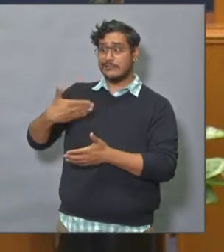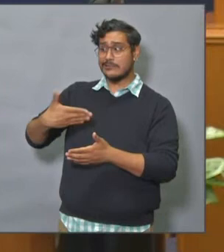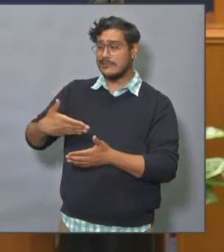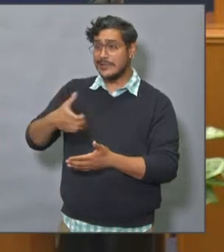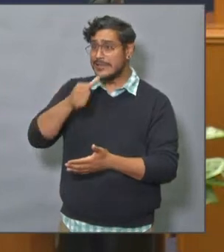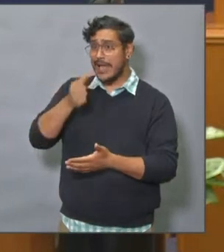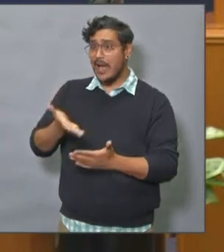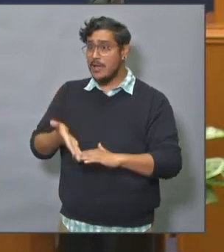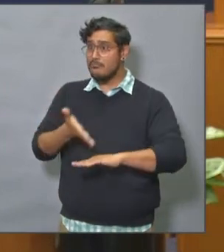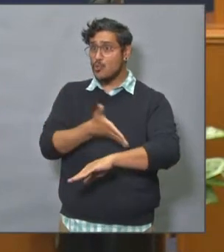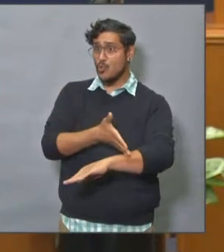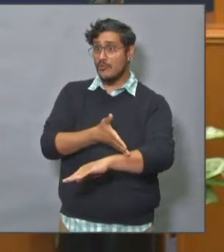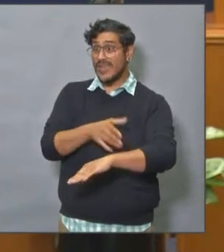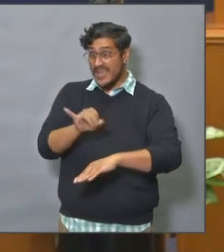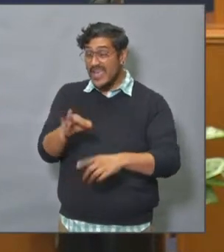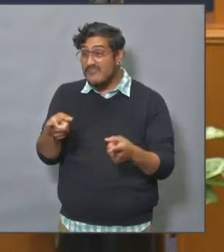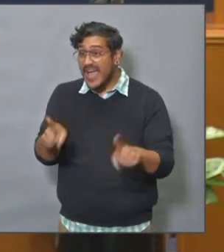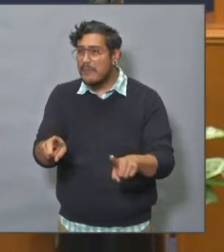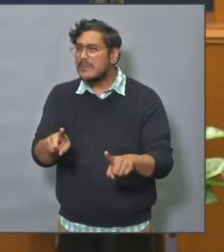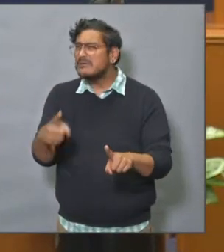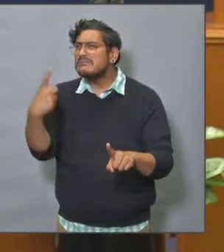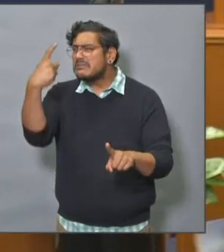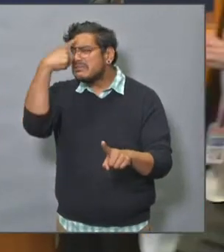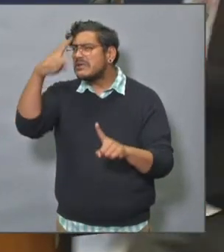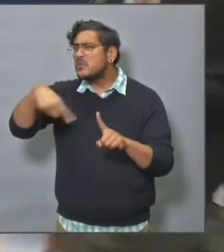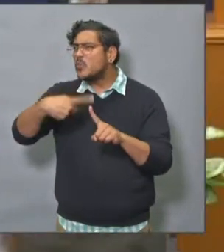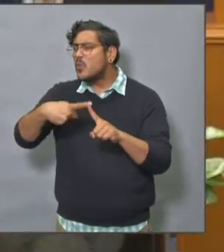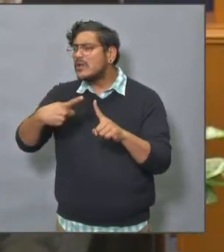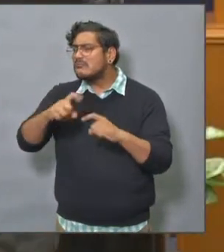soon could the closures be imposed?